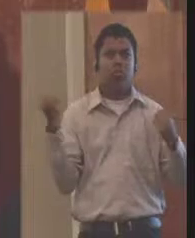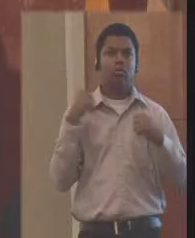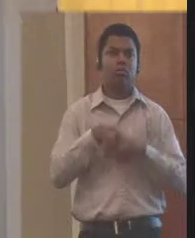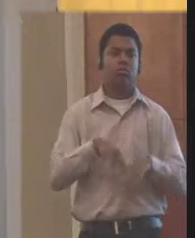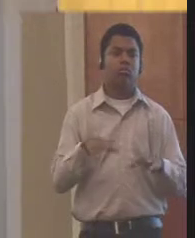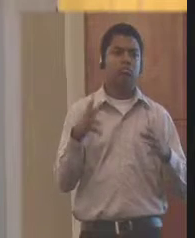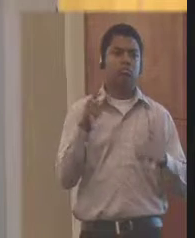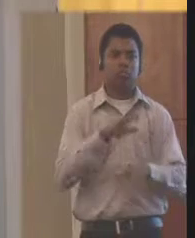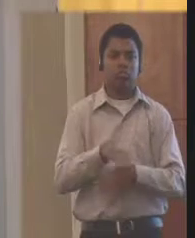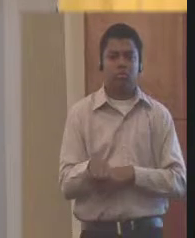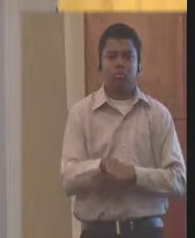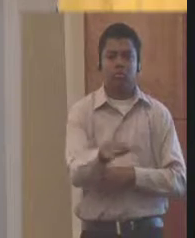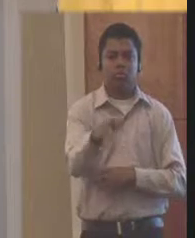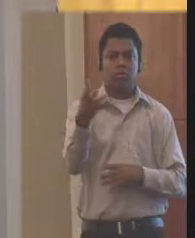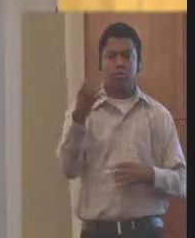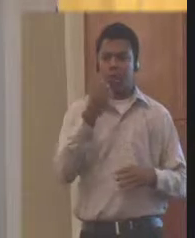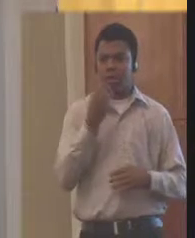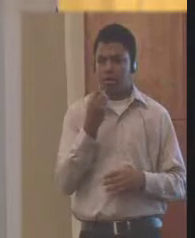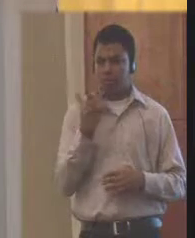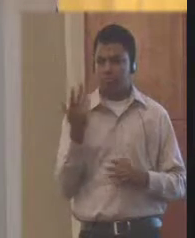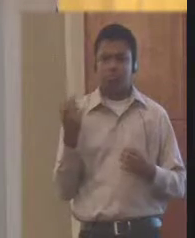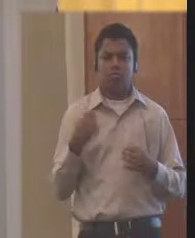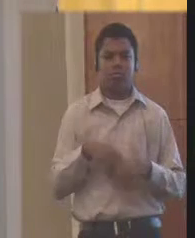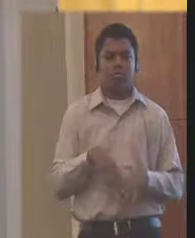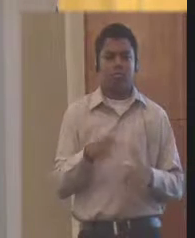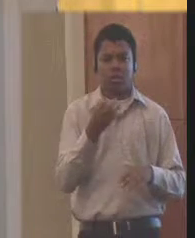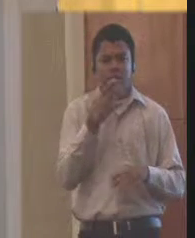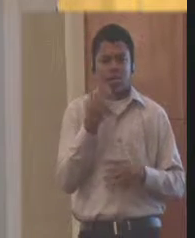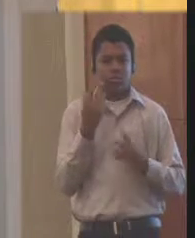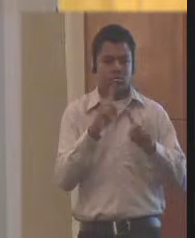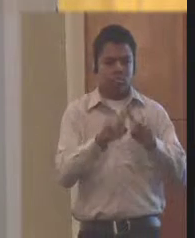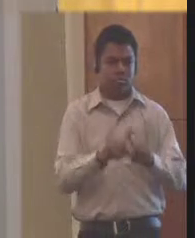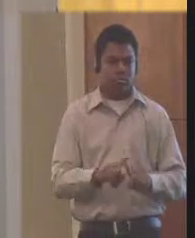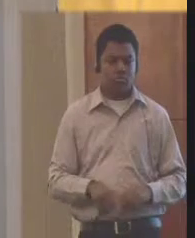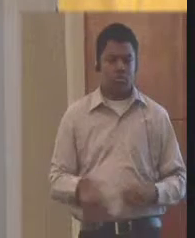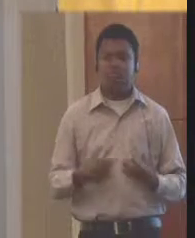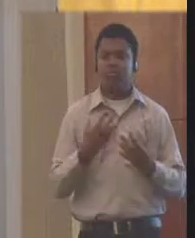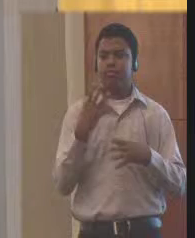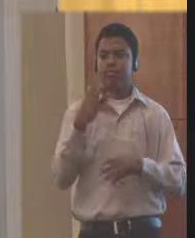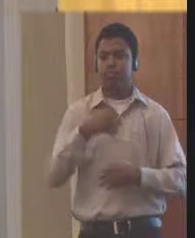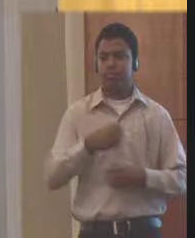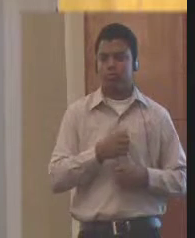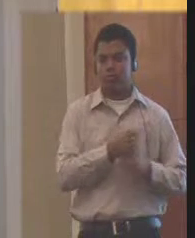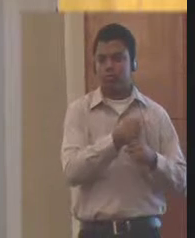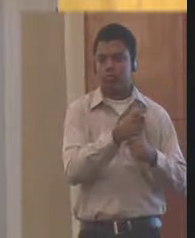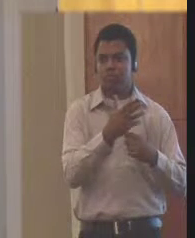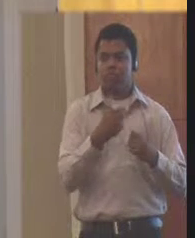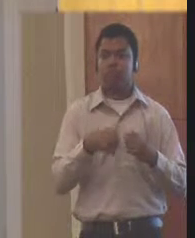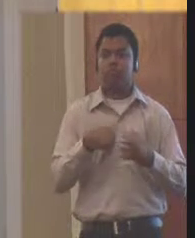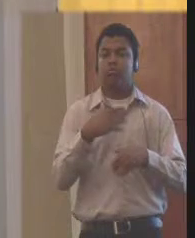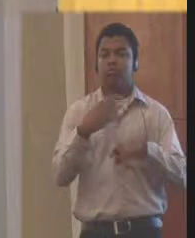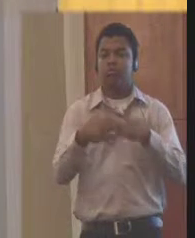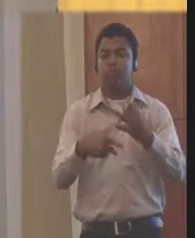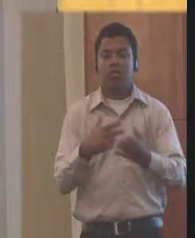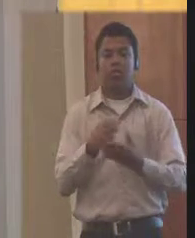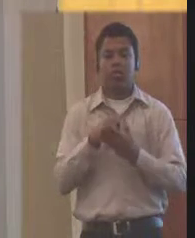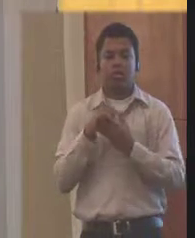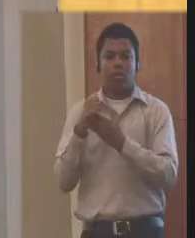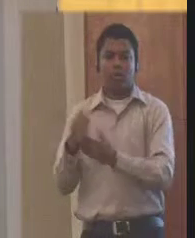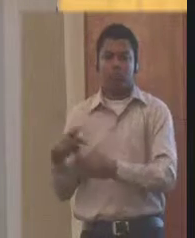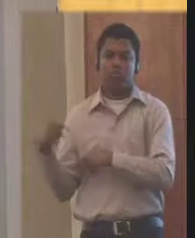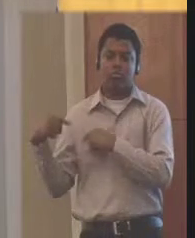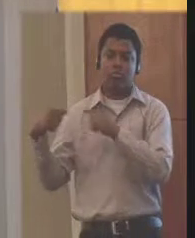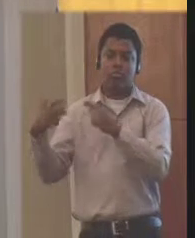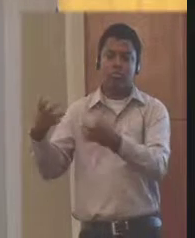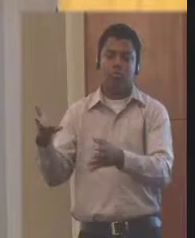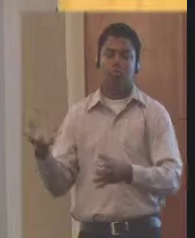example. Those stockpiles include food, energy, antibiotics, transportation equipment, and so on. And NISA